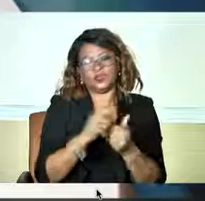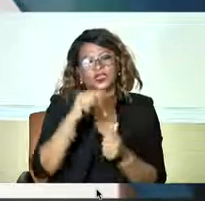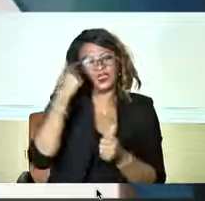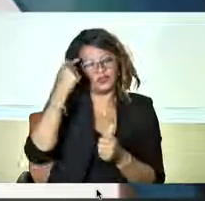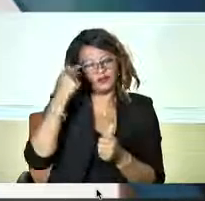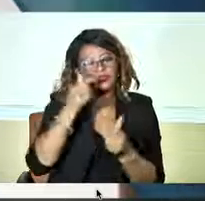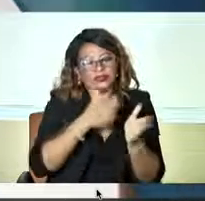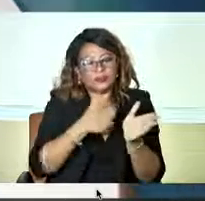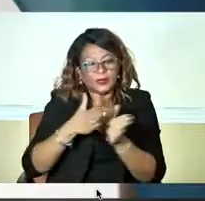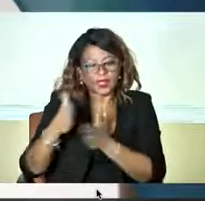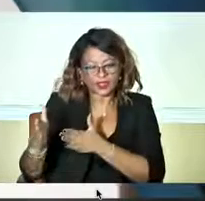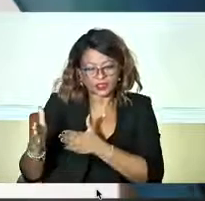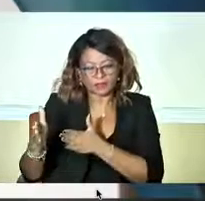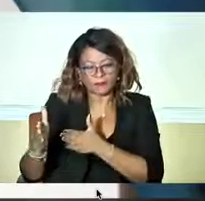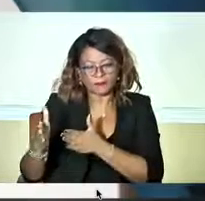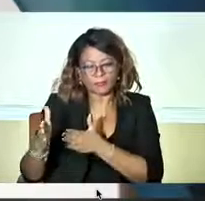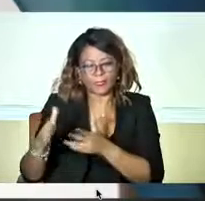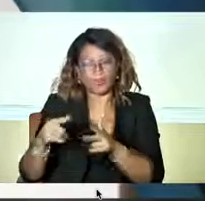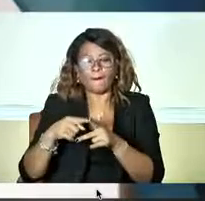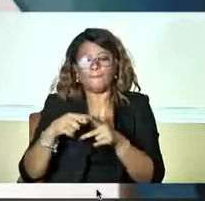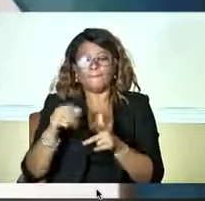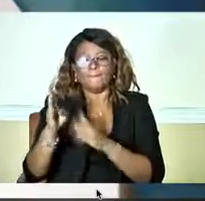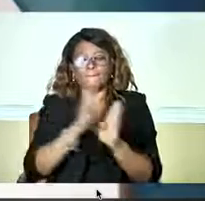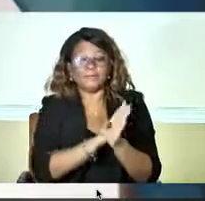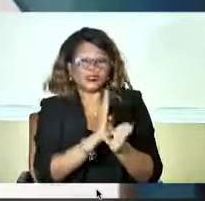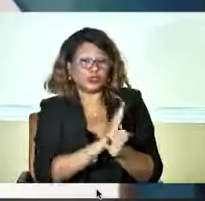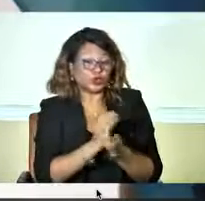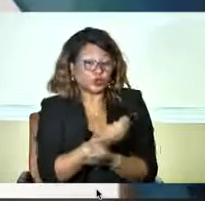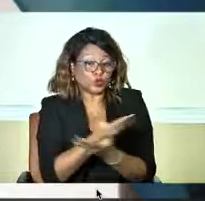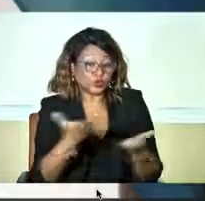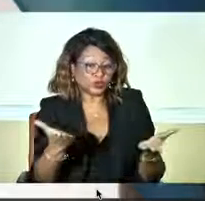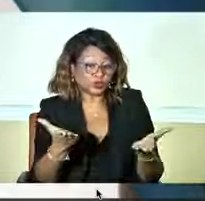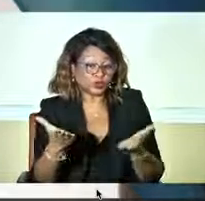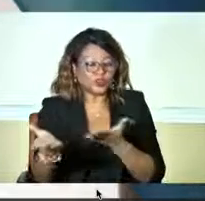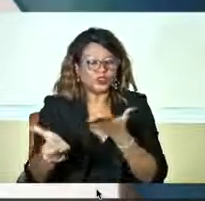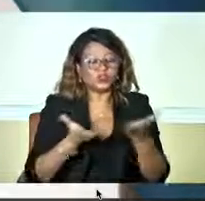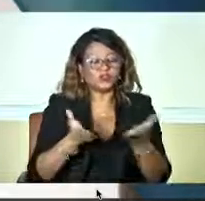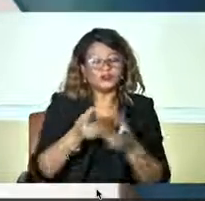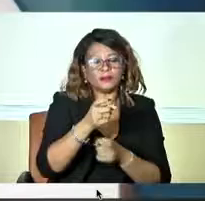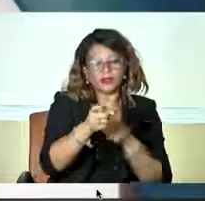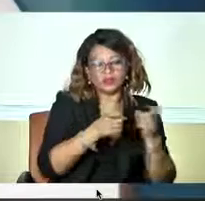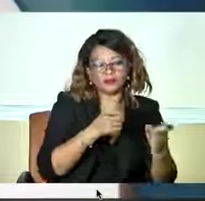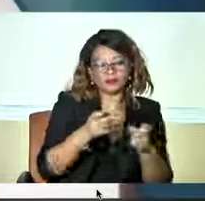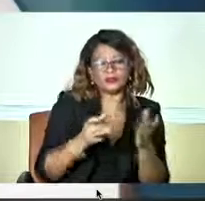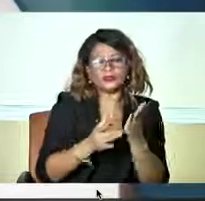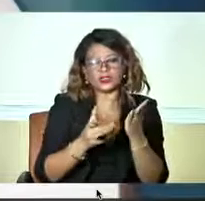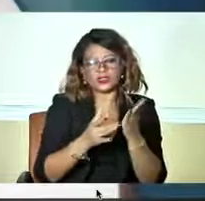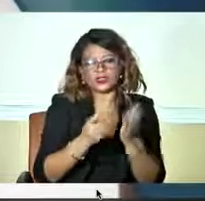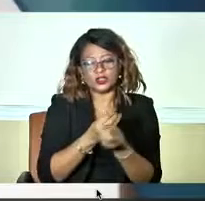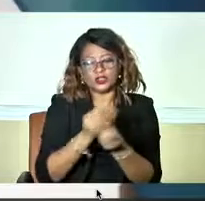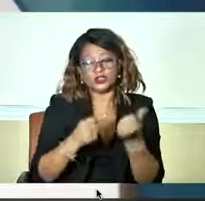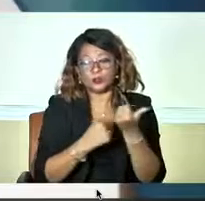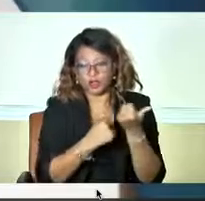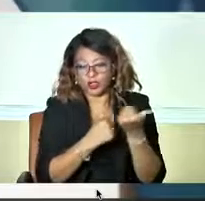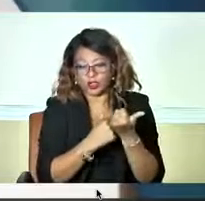governance and planning, business solutions, service management, technical